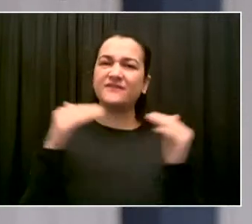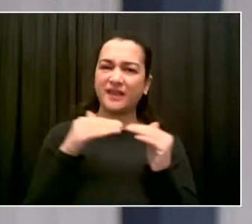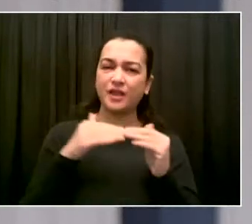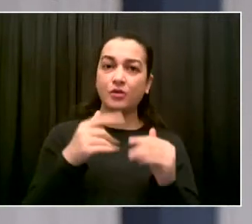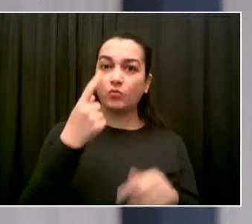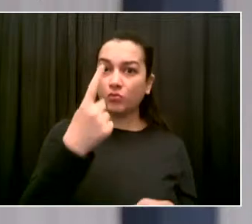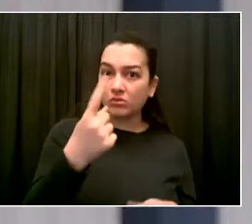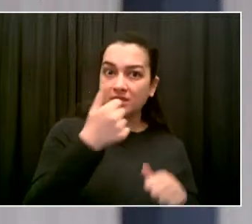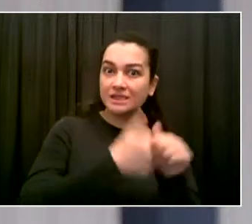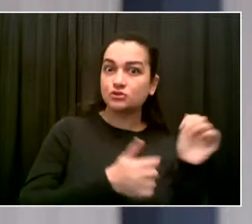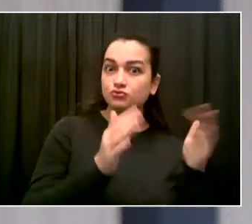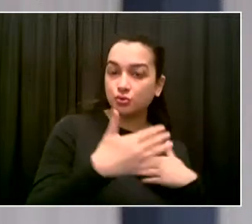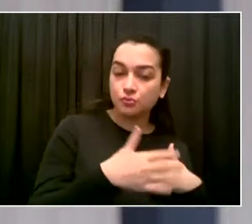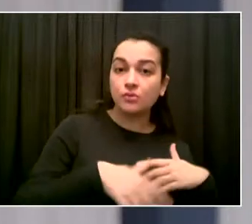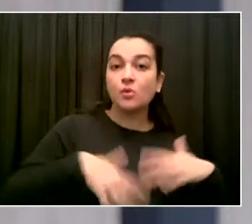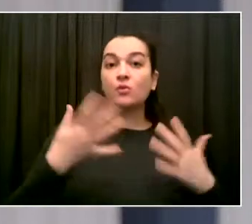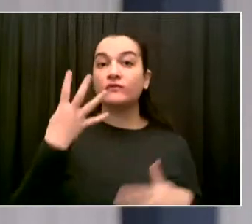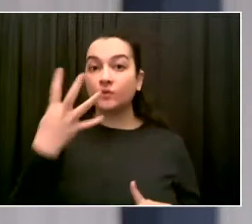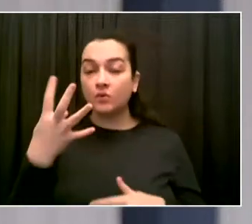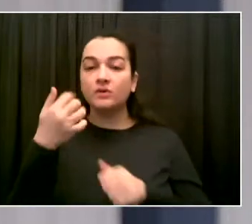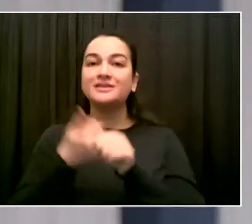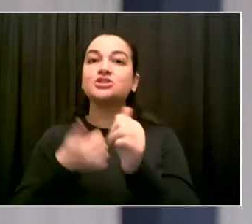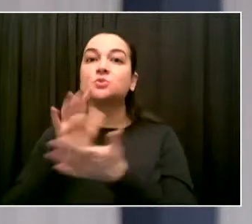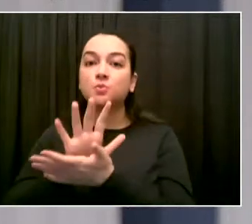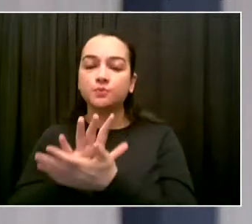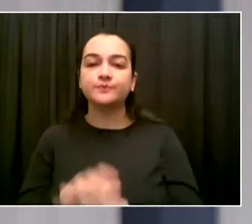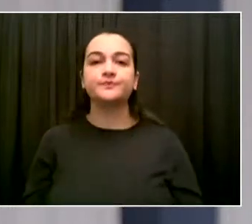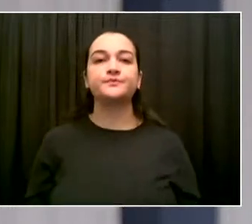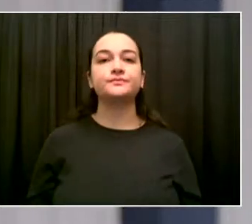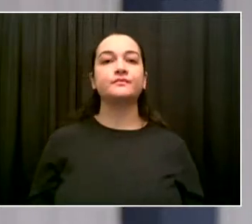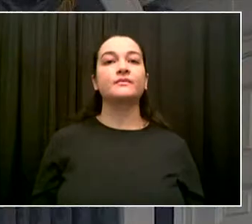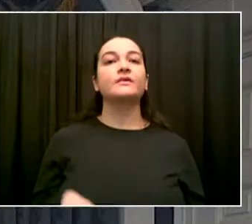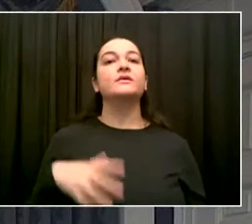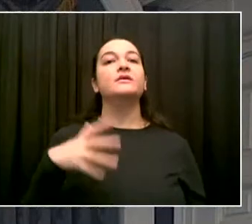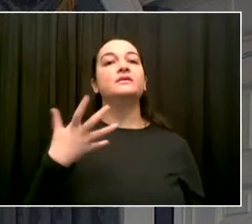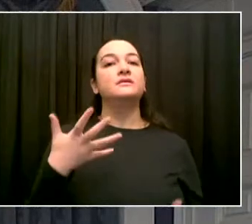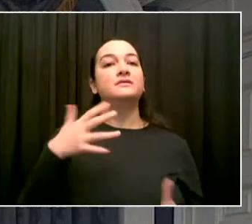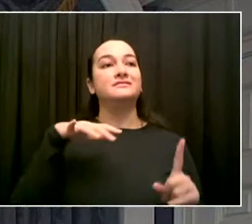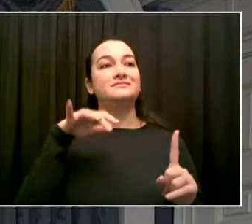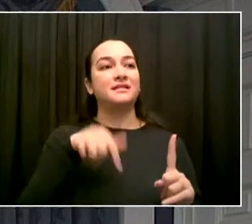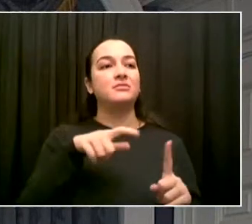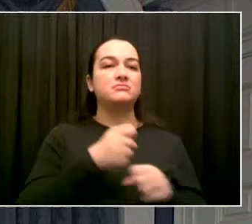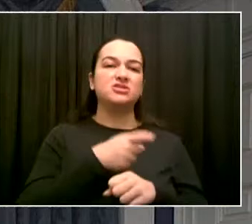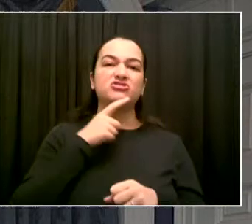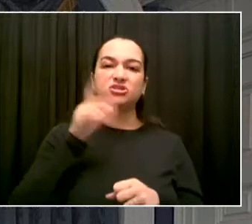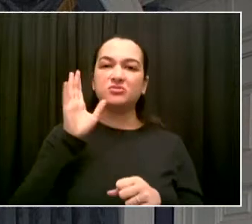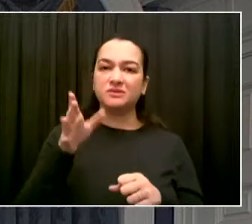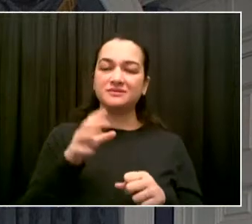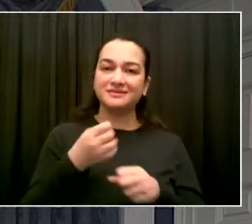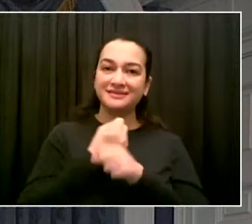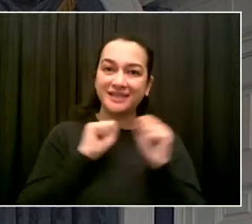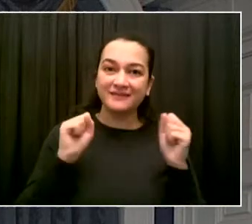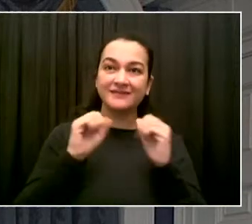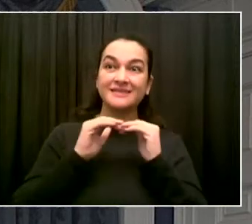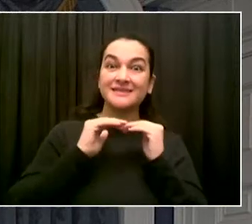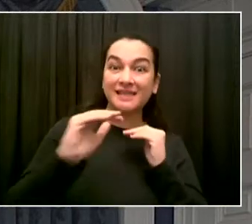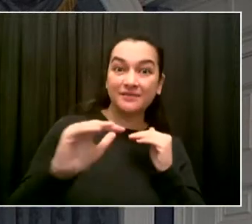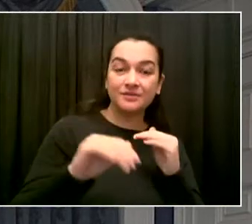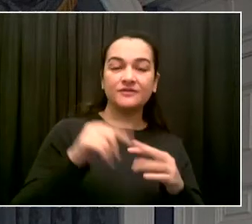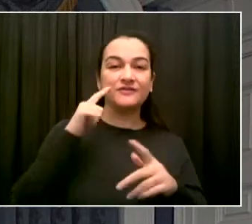and other virtuous cycles promoting health. Thank you, Mr. Mayor. Thank you So much, Dr.